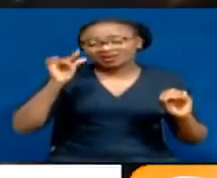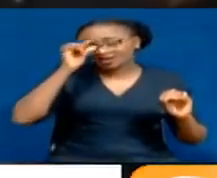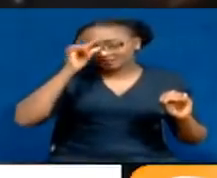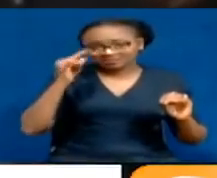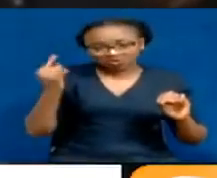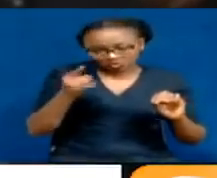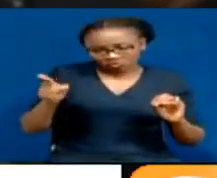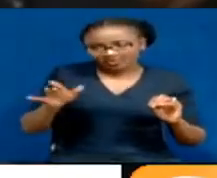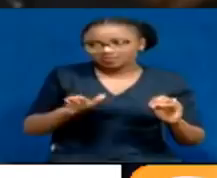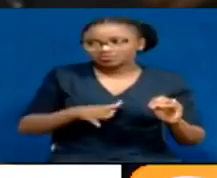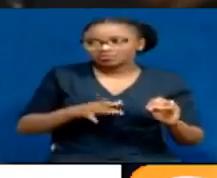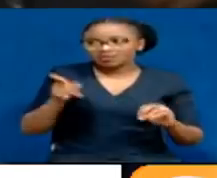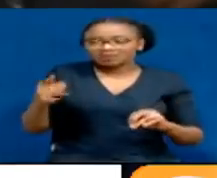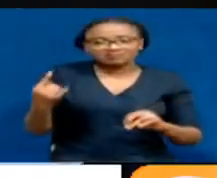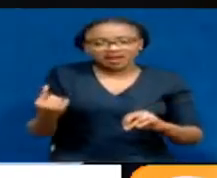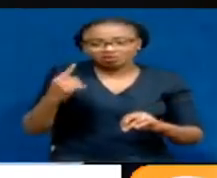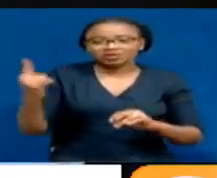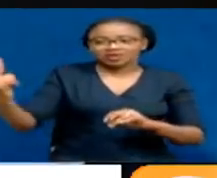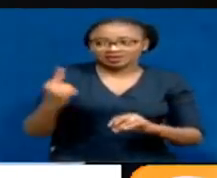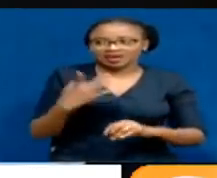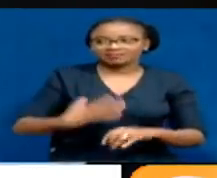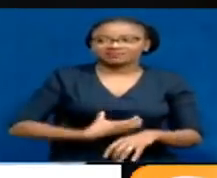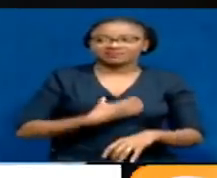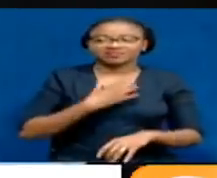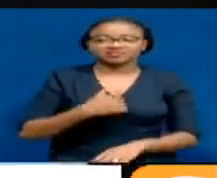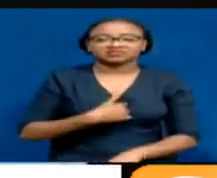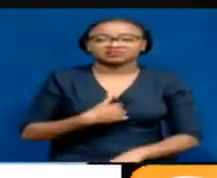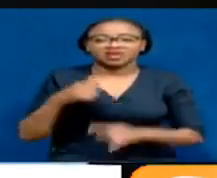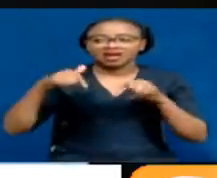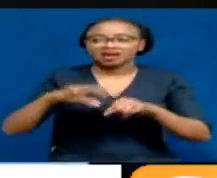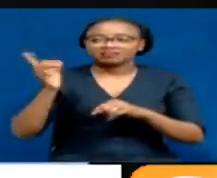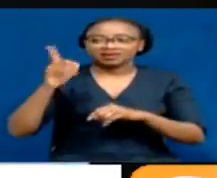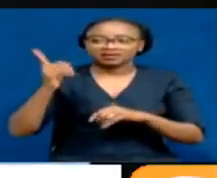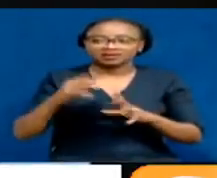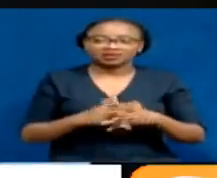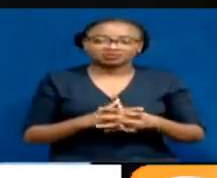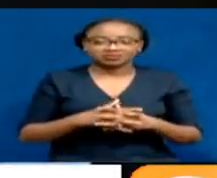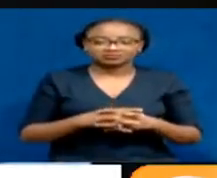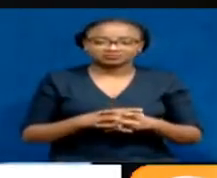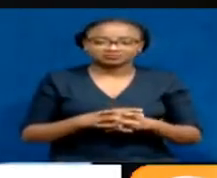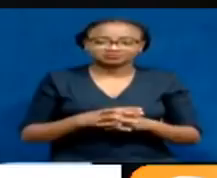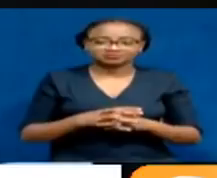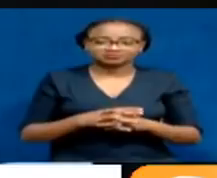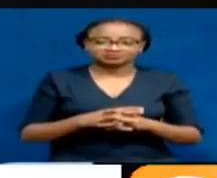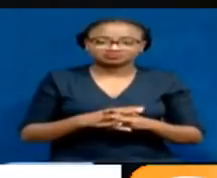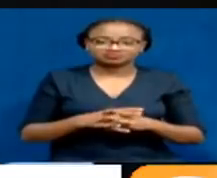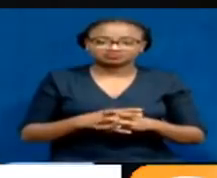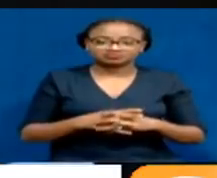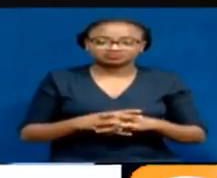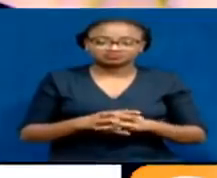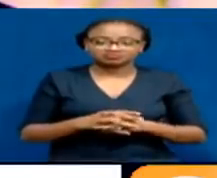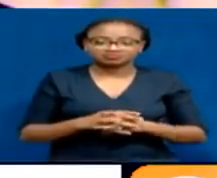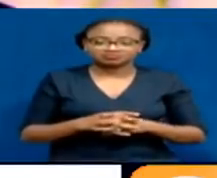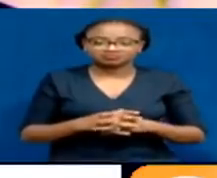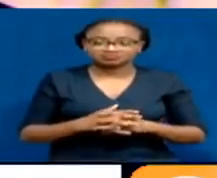she's the only one who dared to come visit me here in Nairobi when I was fighting for my life at the Nairobi